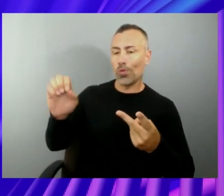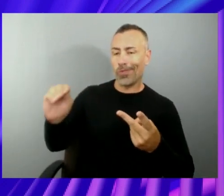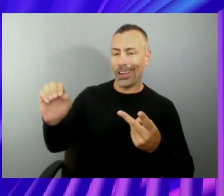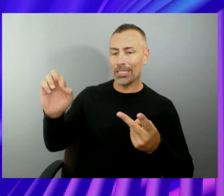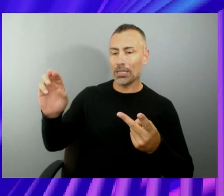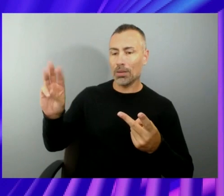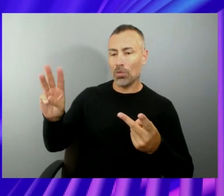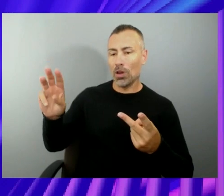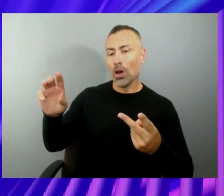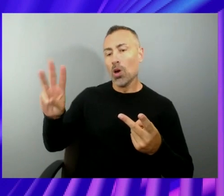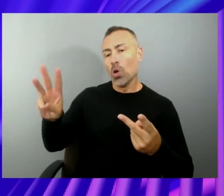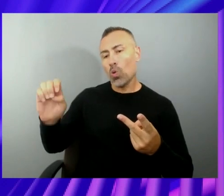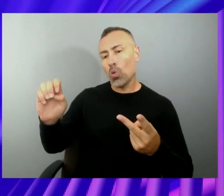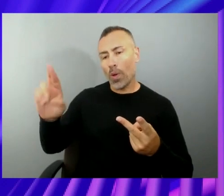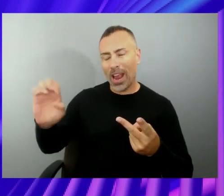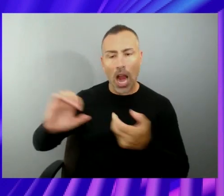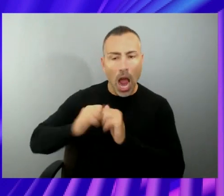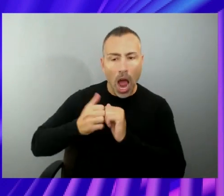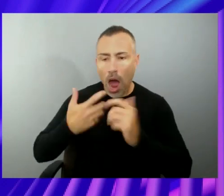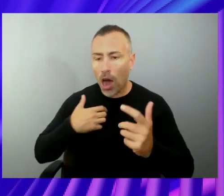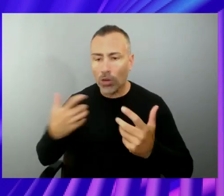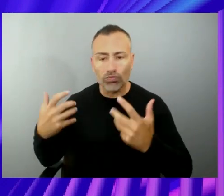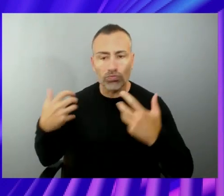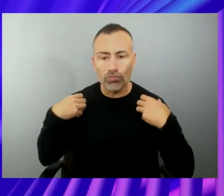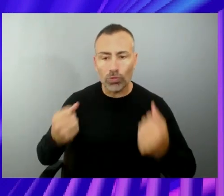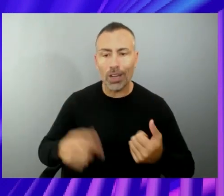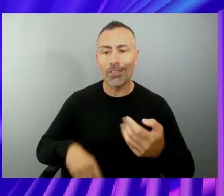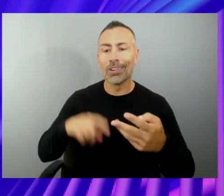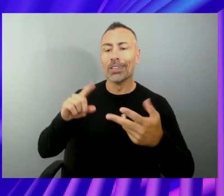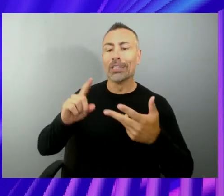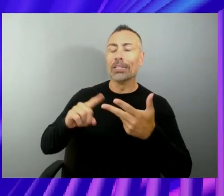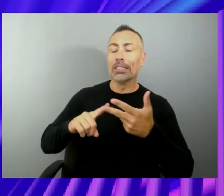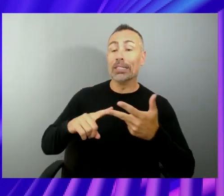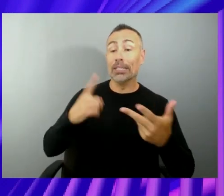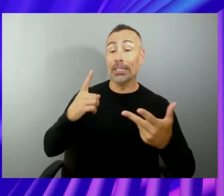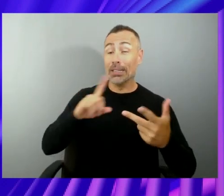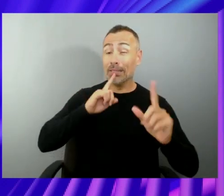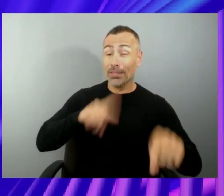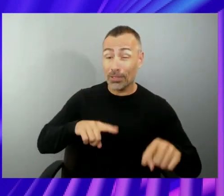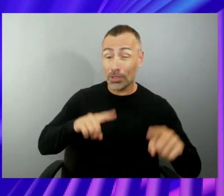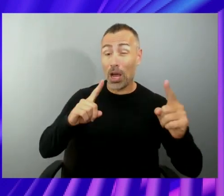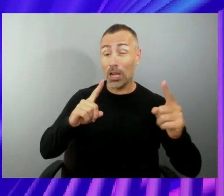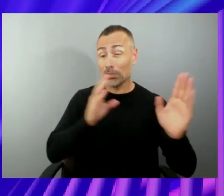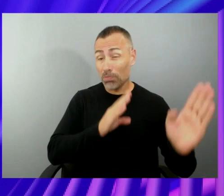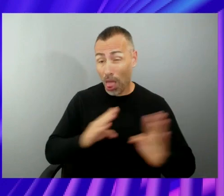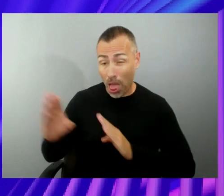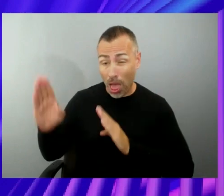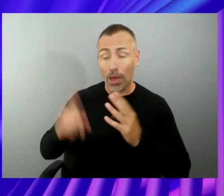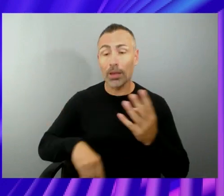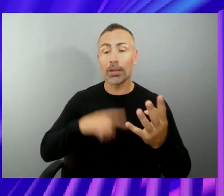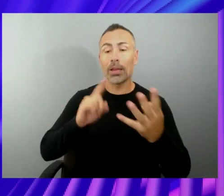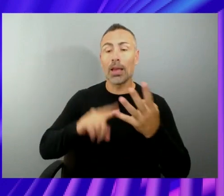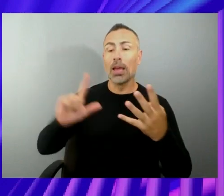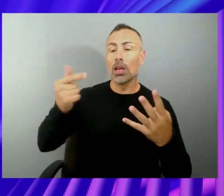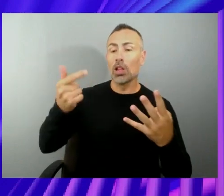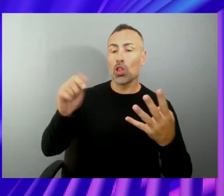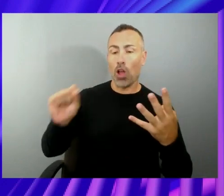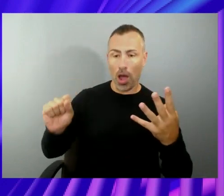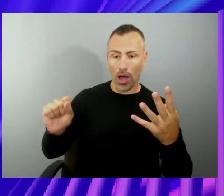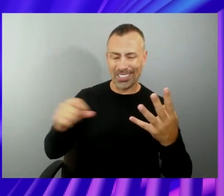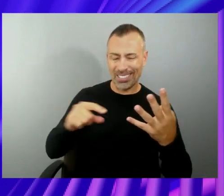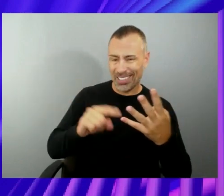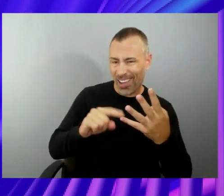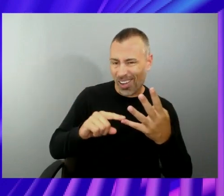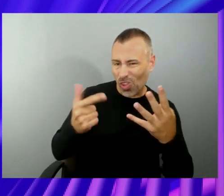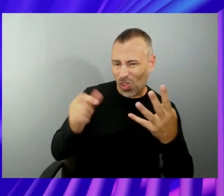response planning, which is one of the things we heard frequently from customers. And then logs. We did 2 days on logs, how to do it